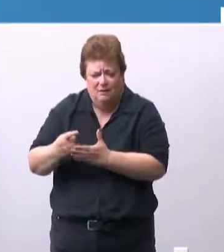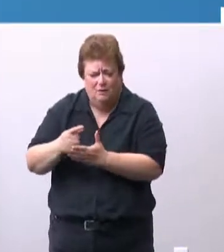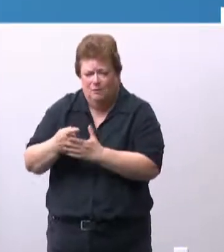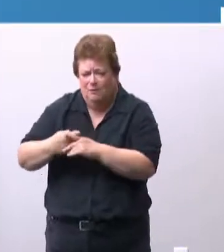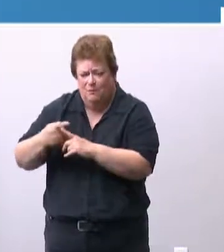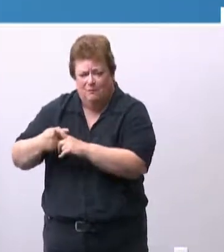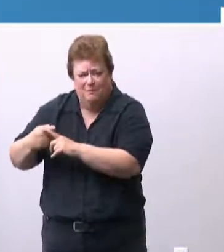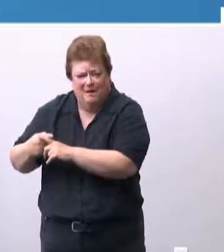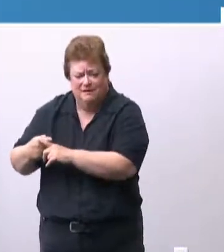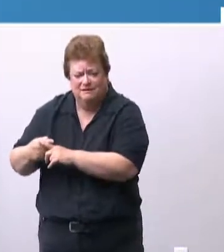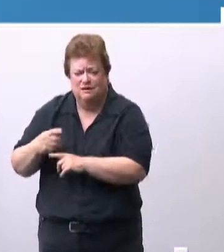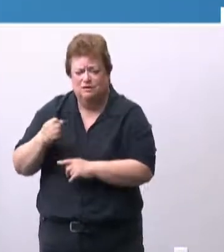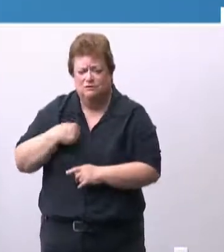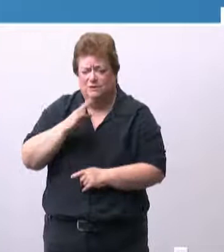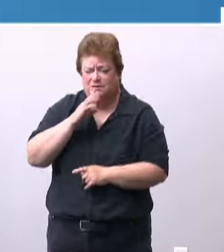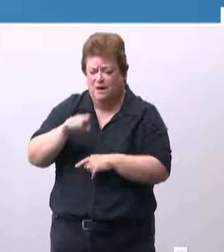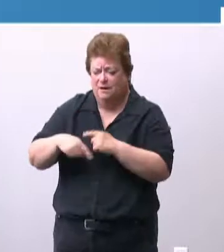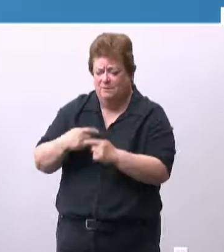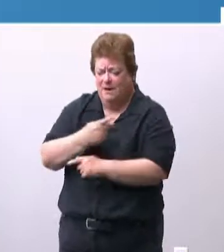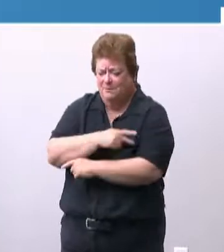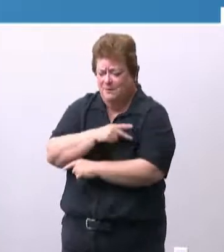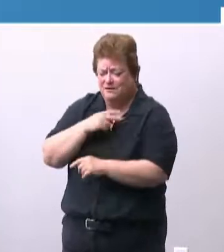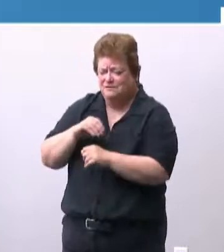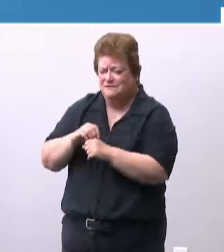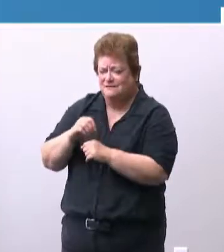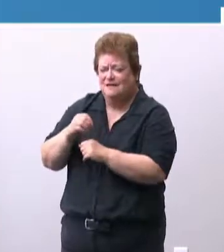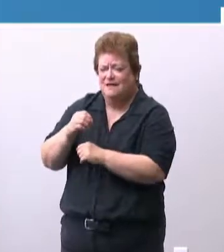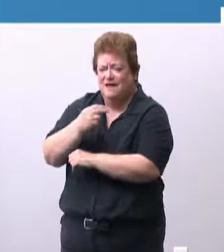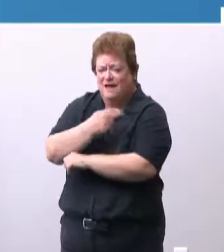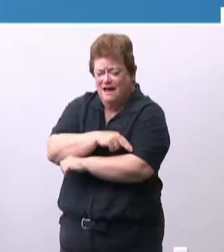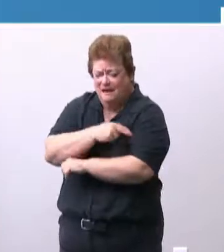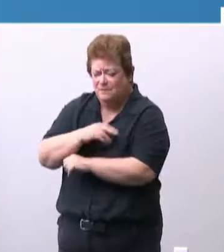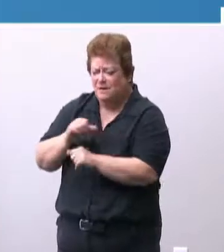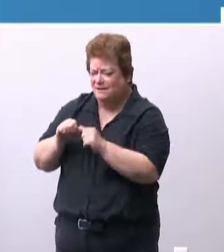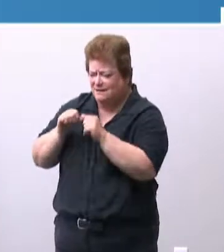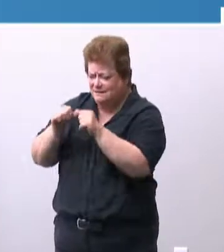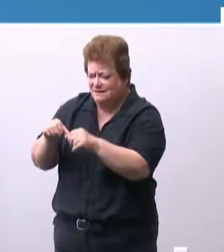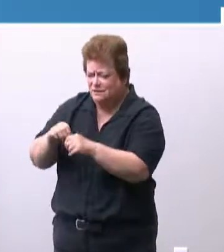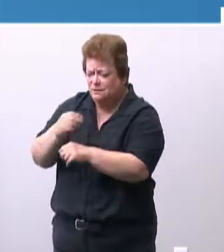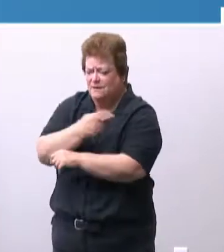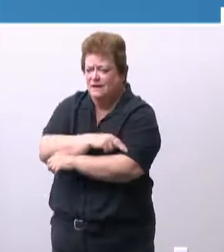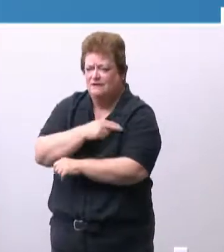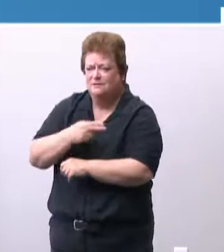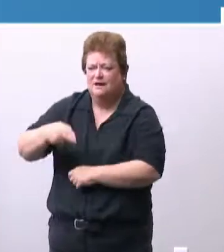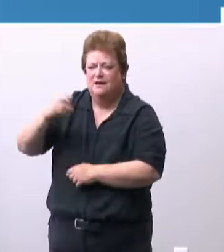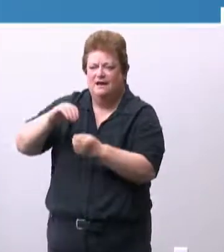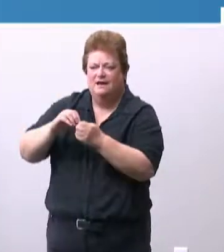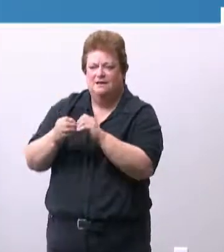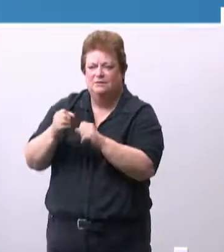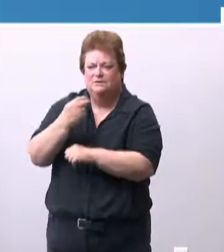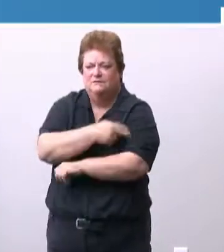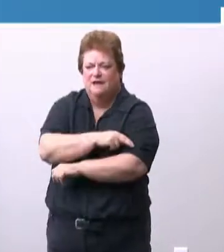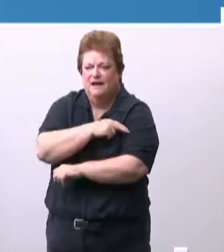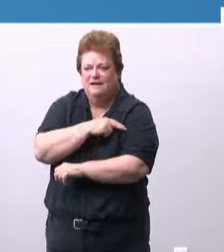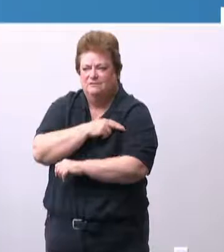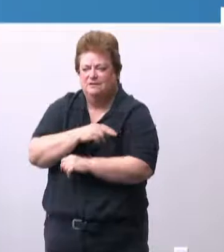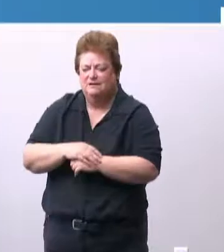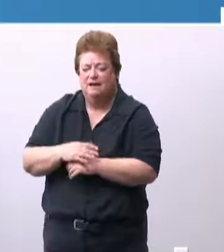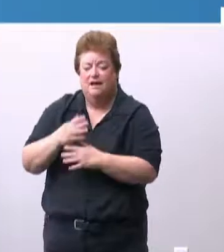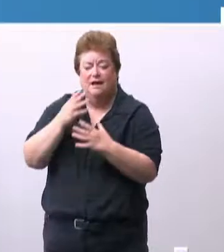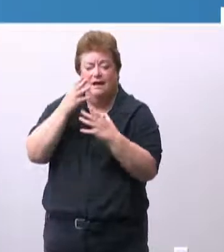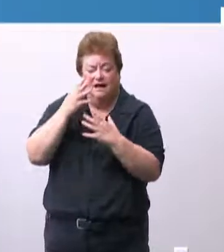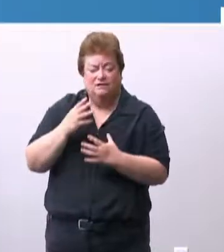of patients that are in the hospital and continuing to be in the hospital and the really high numbers in the hospital,